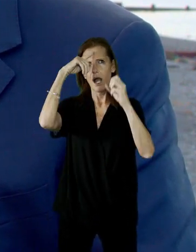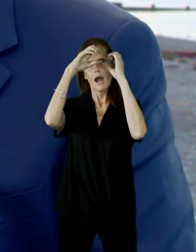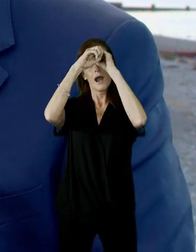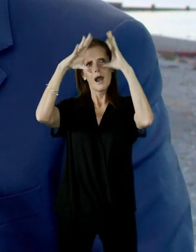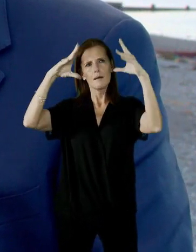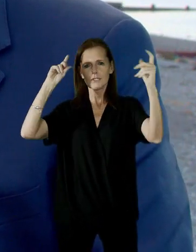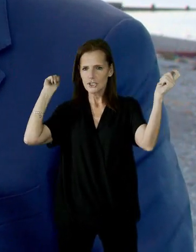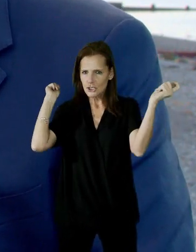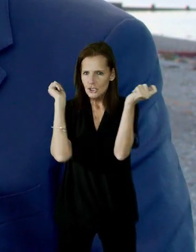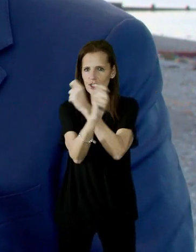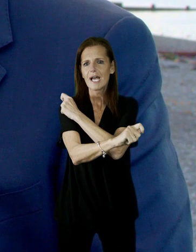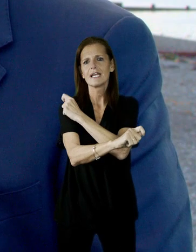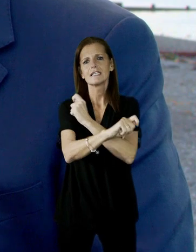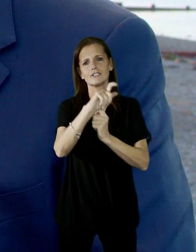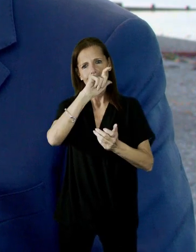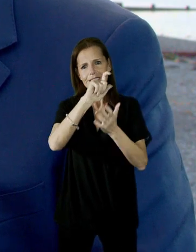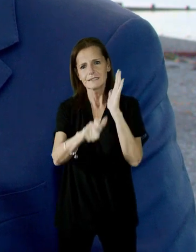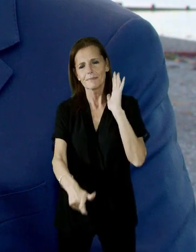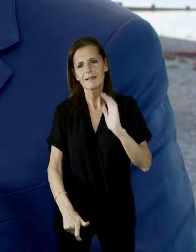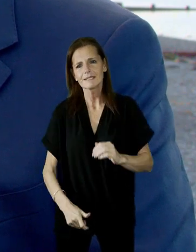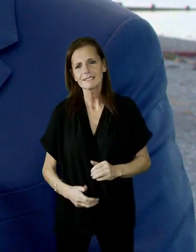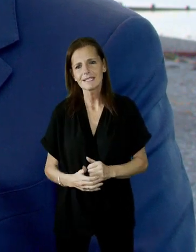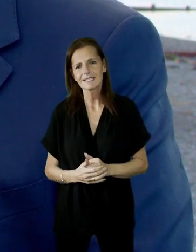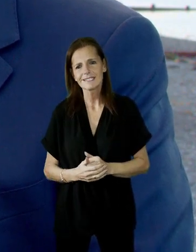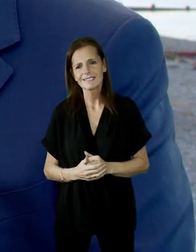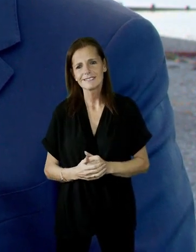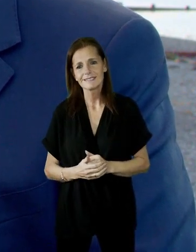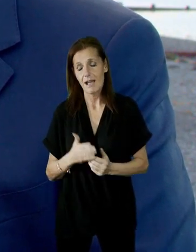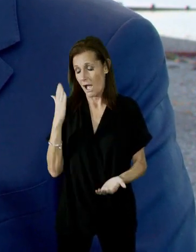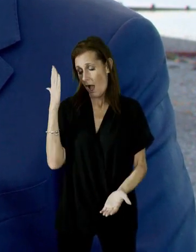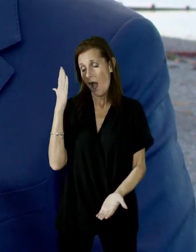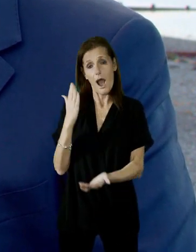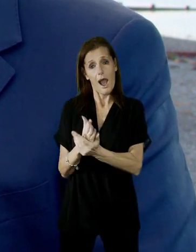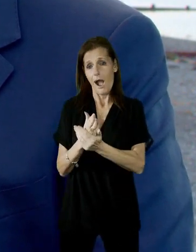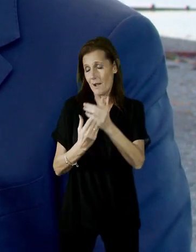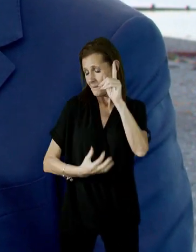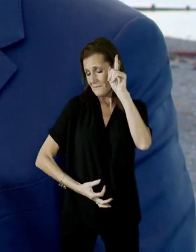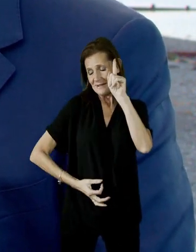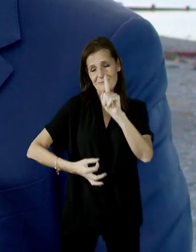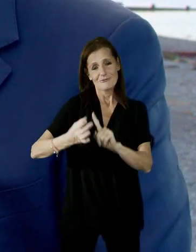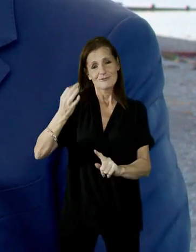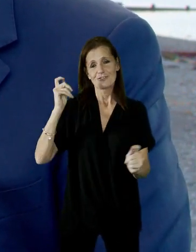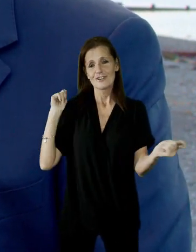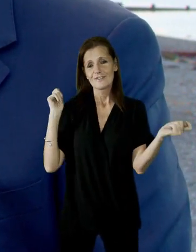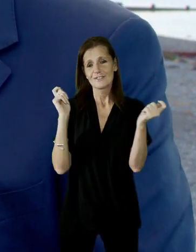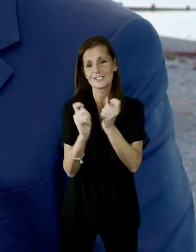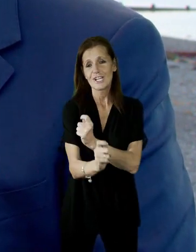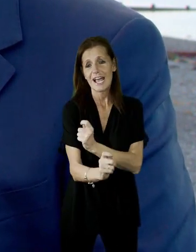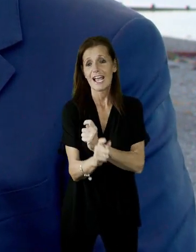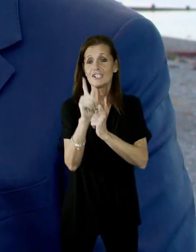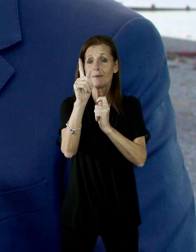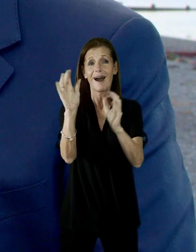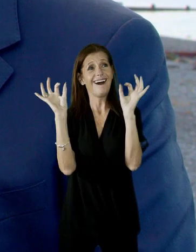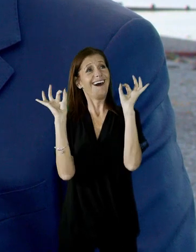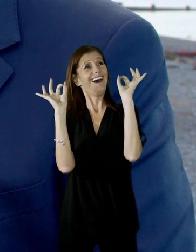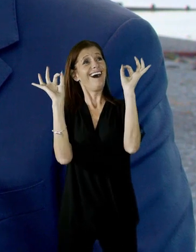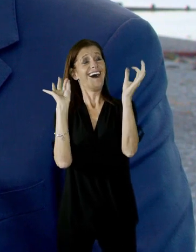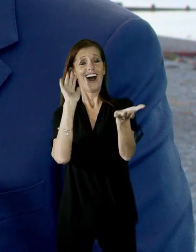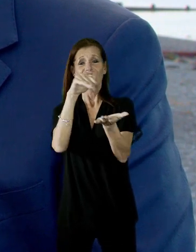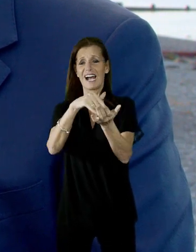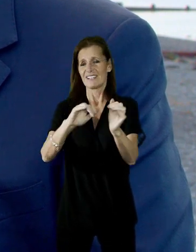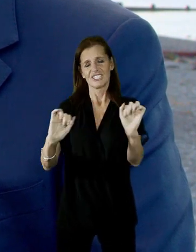disability. And things have clearly improved and moved on, but we're not in utopia yet. And yes,